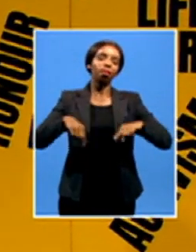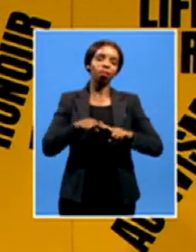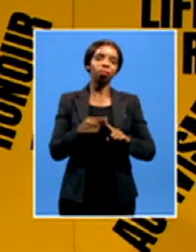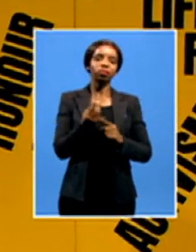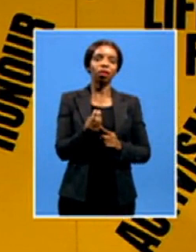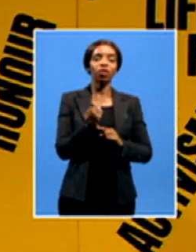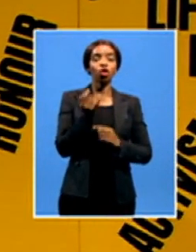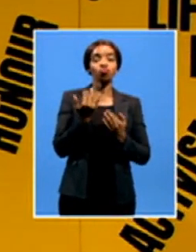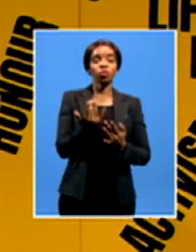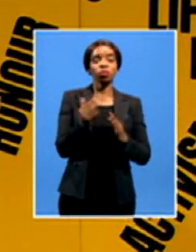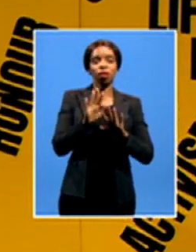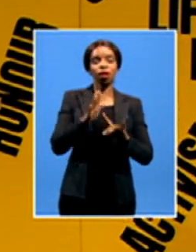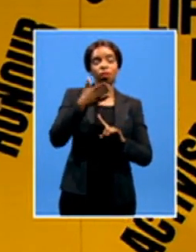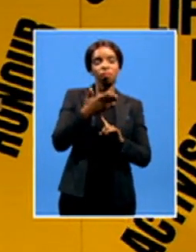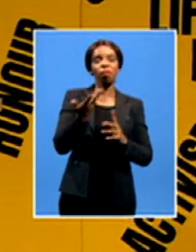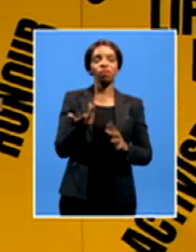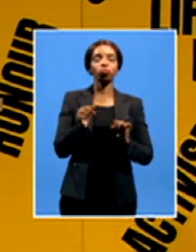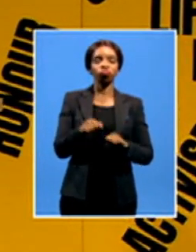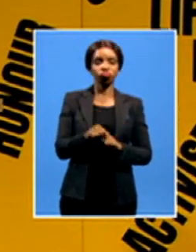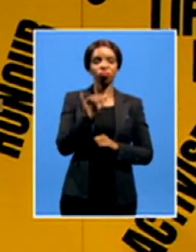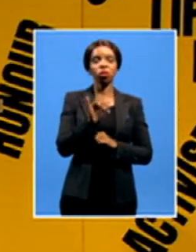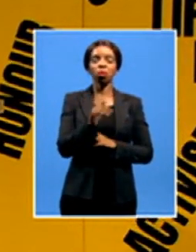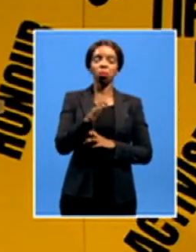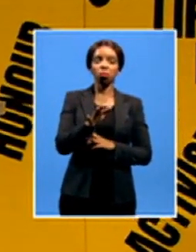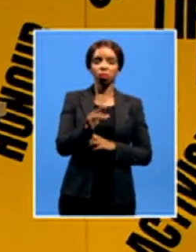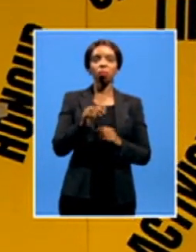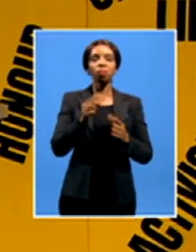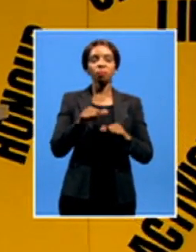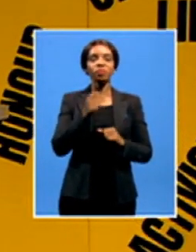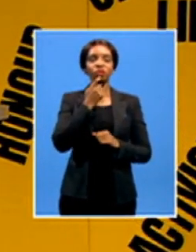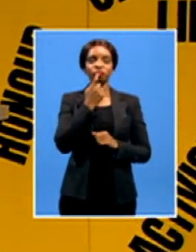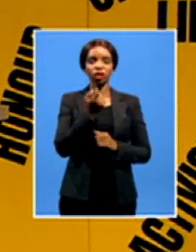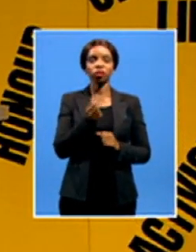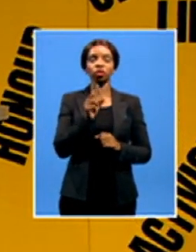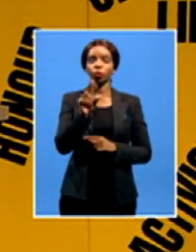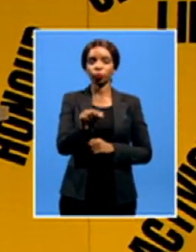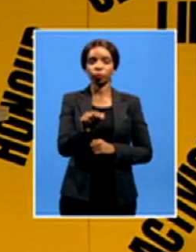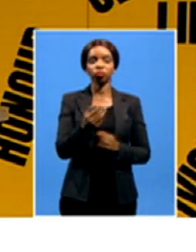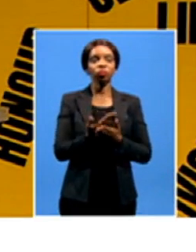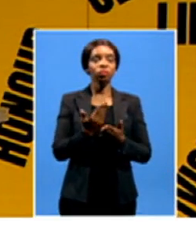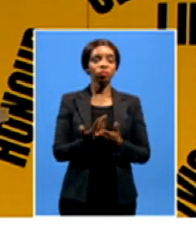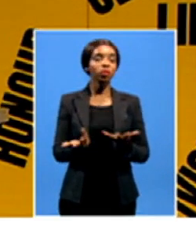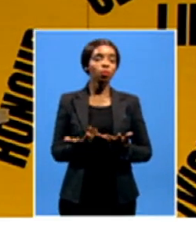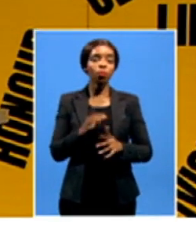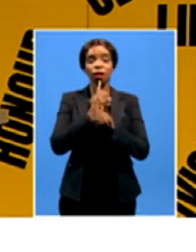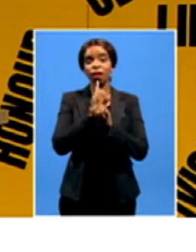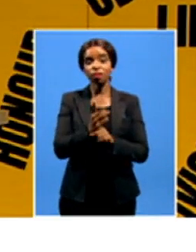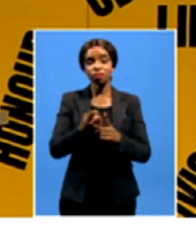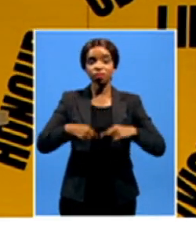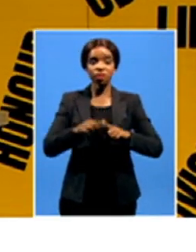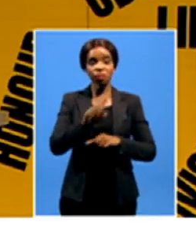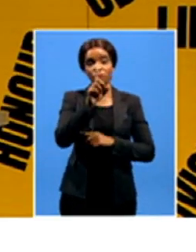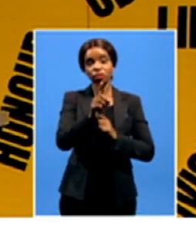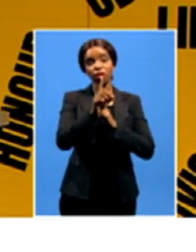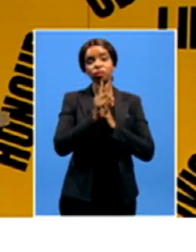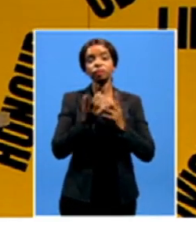yellow is maybe, and of course red is no. You can go to our poll, sabcnews.com, and answer our question on